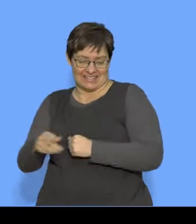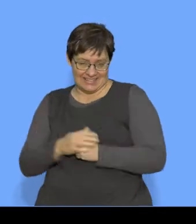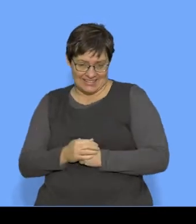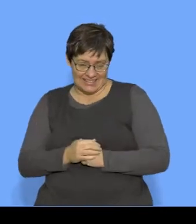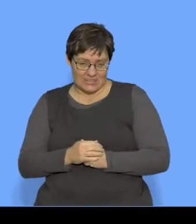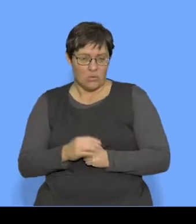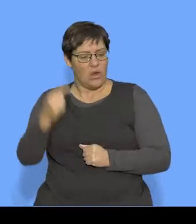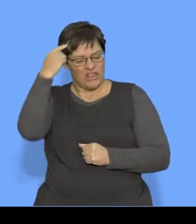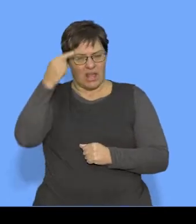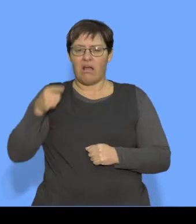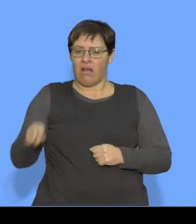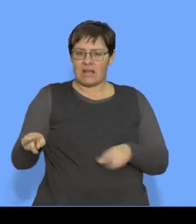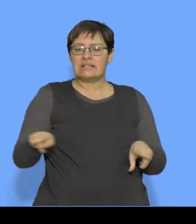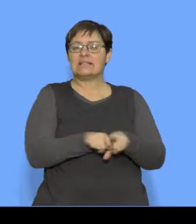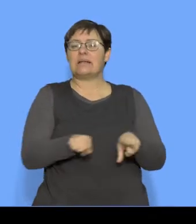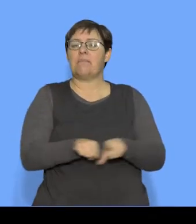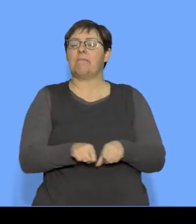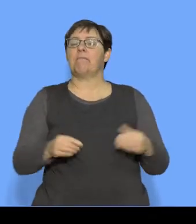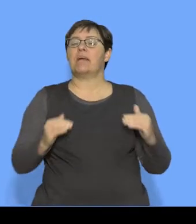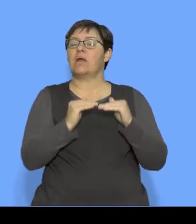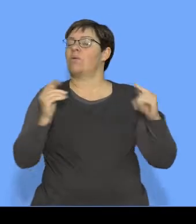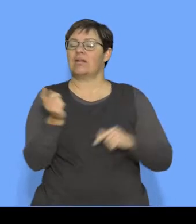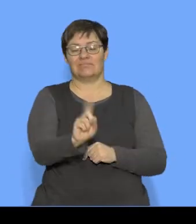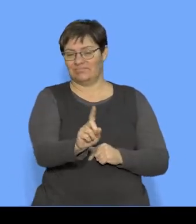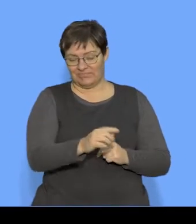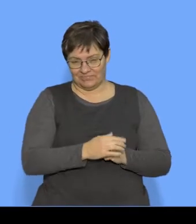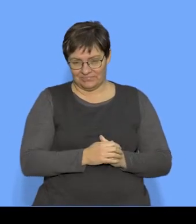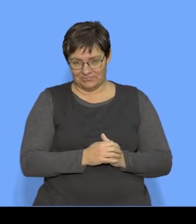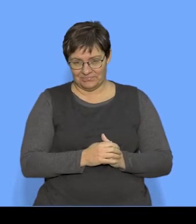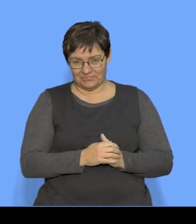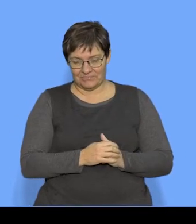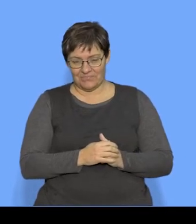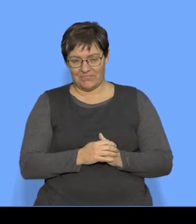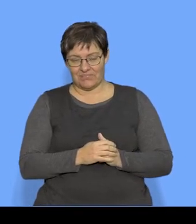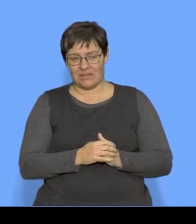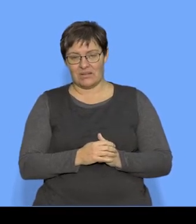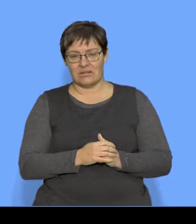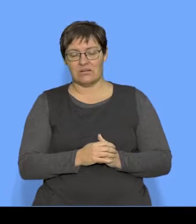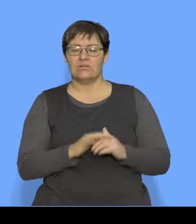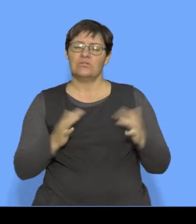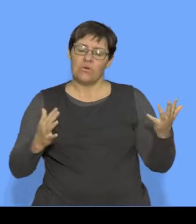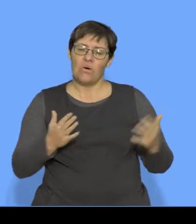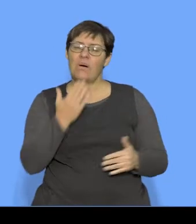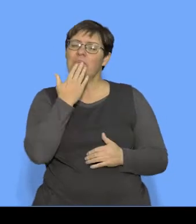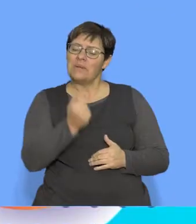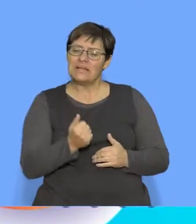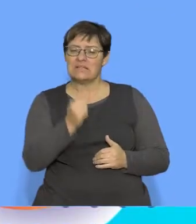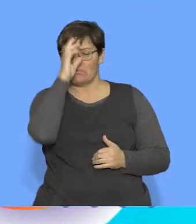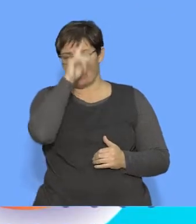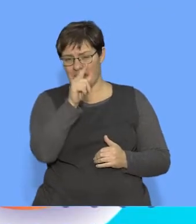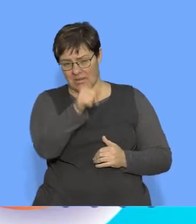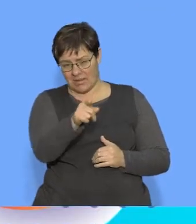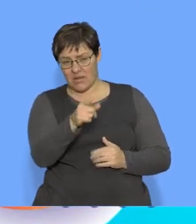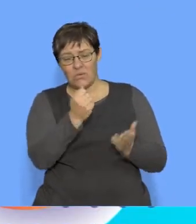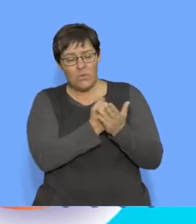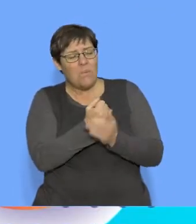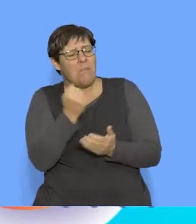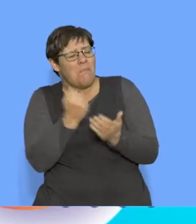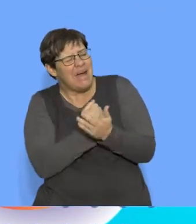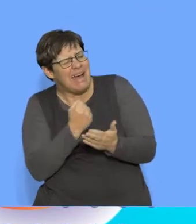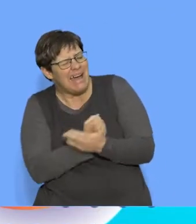to co-interior angles, they think equality is what we need to look at there. So guys, please make sure that